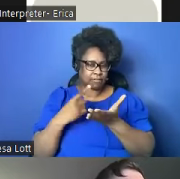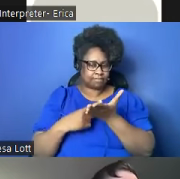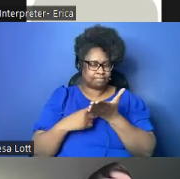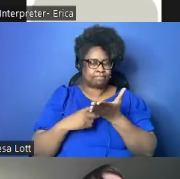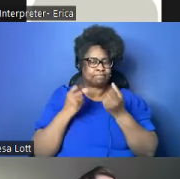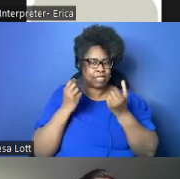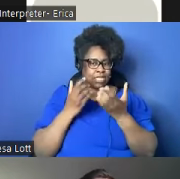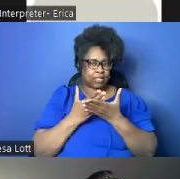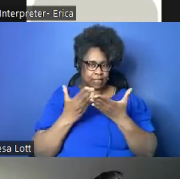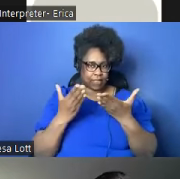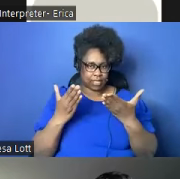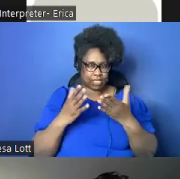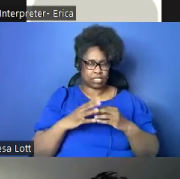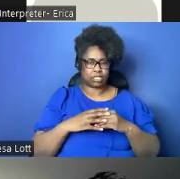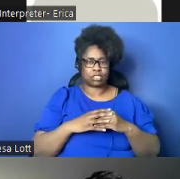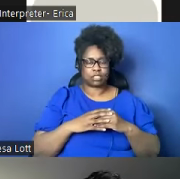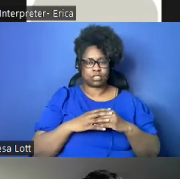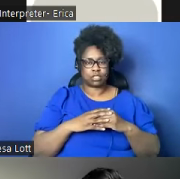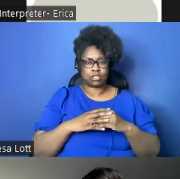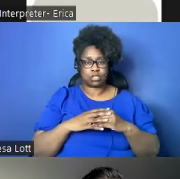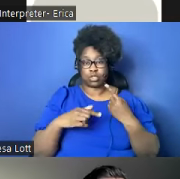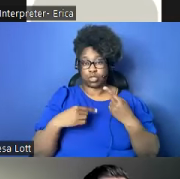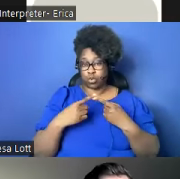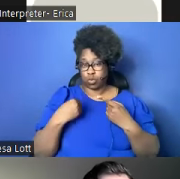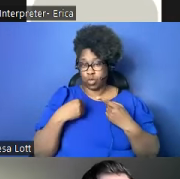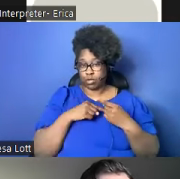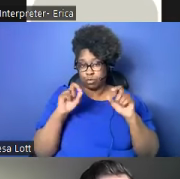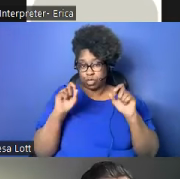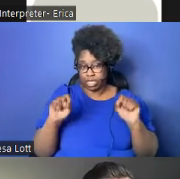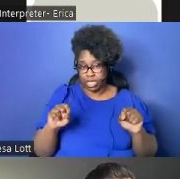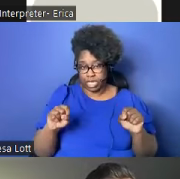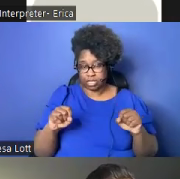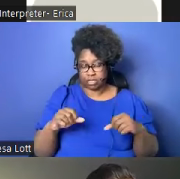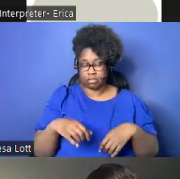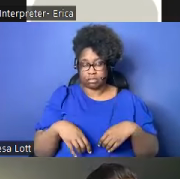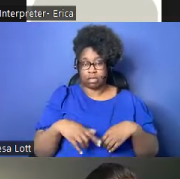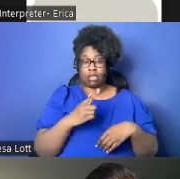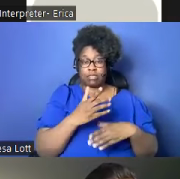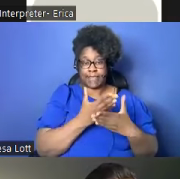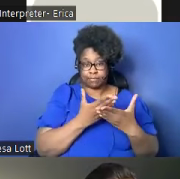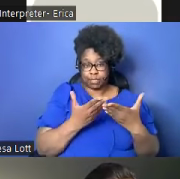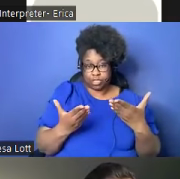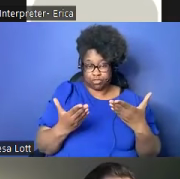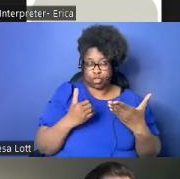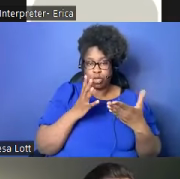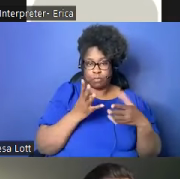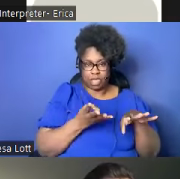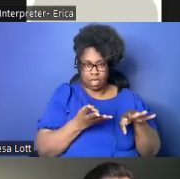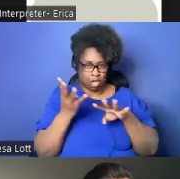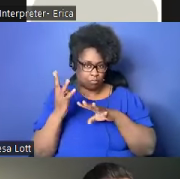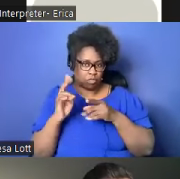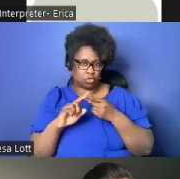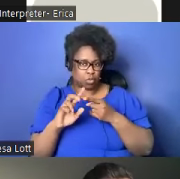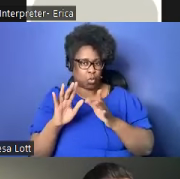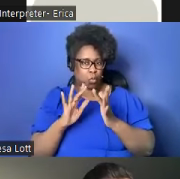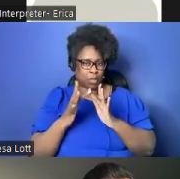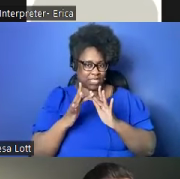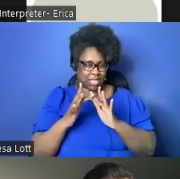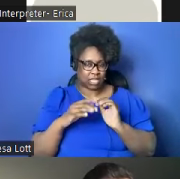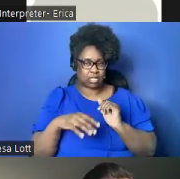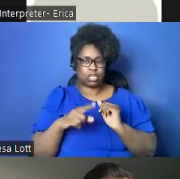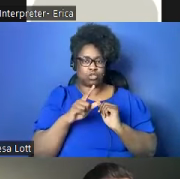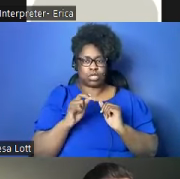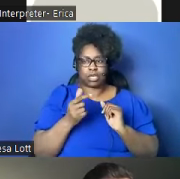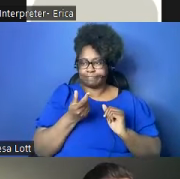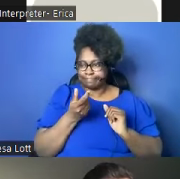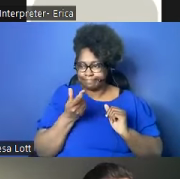And so as soon as we can, we're going to have these materials uploaded to our website so you can take a look and